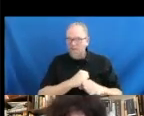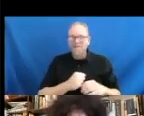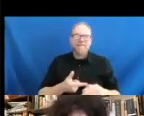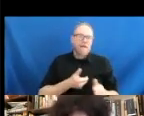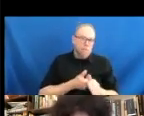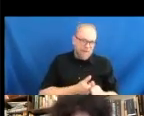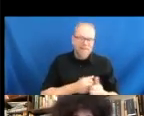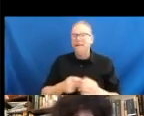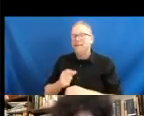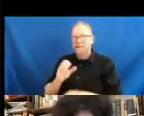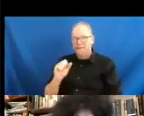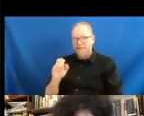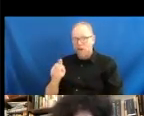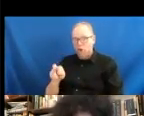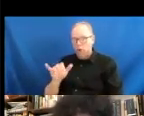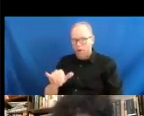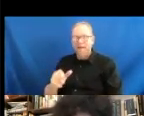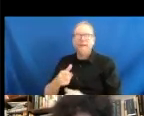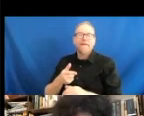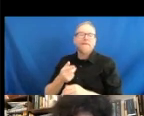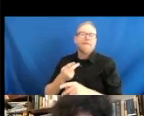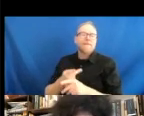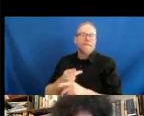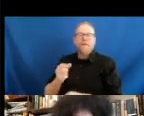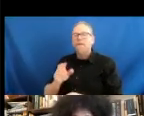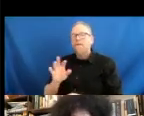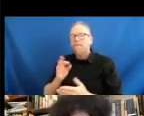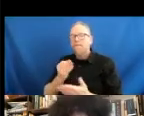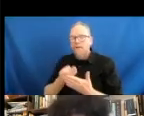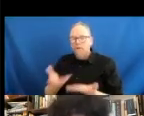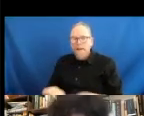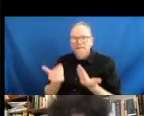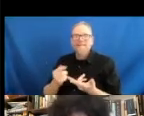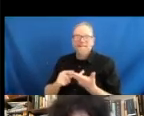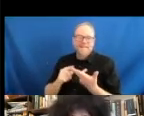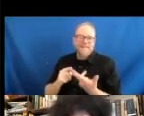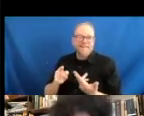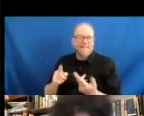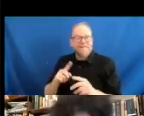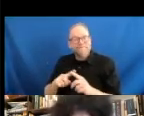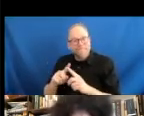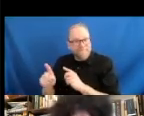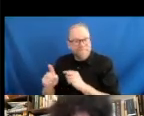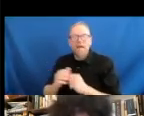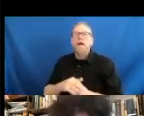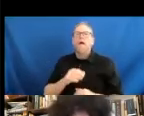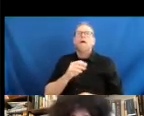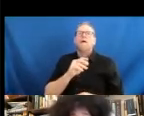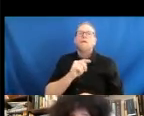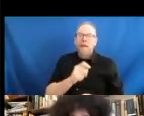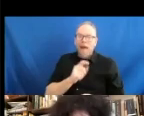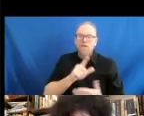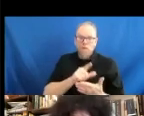lawyers navigate fundraising and investment regulations. Tax lawyers, bookkeepers, and